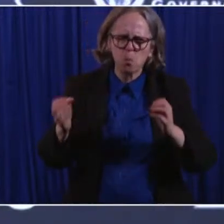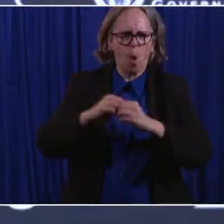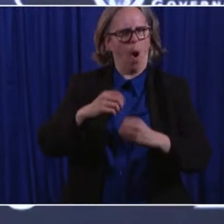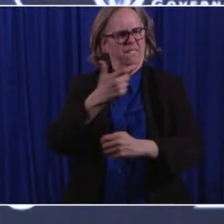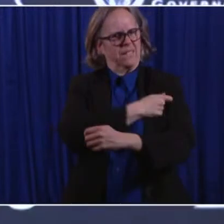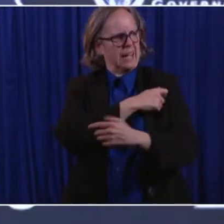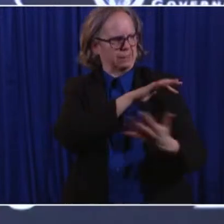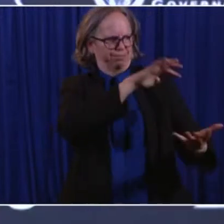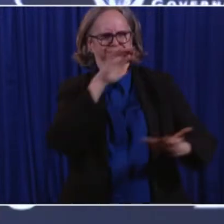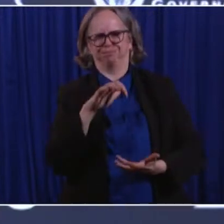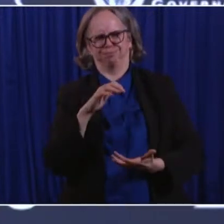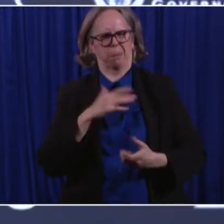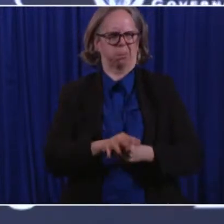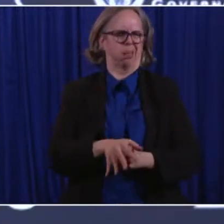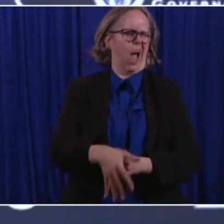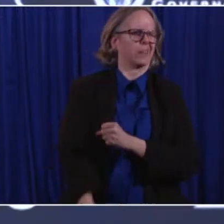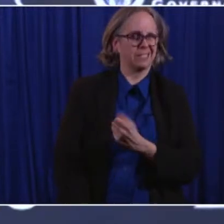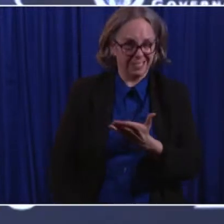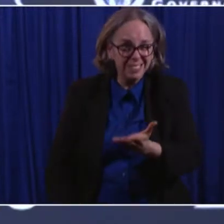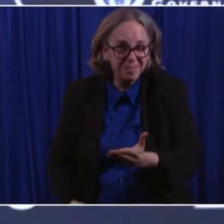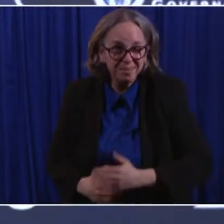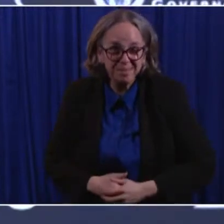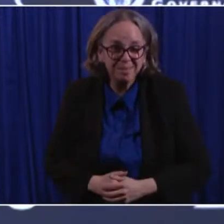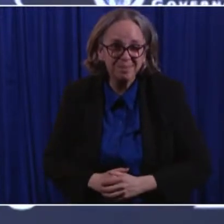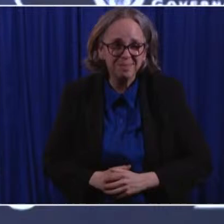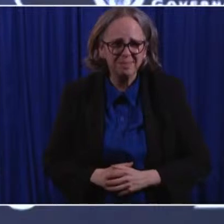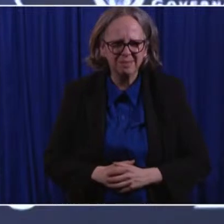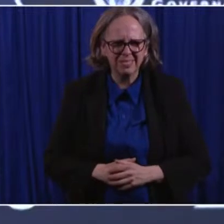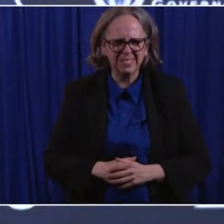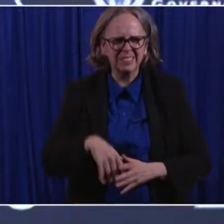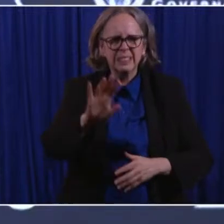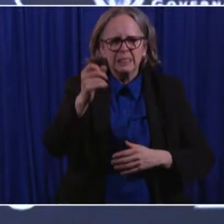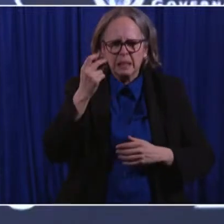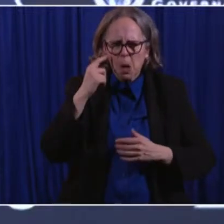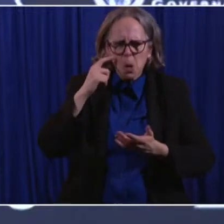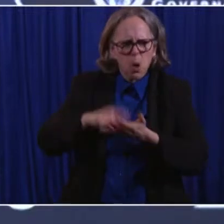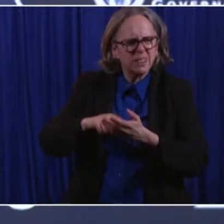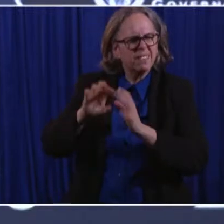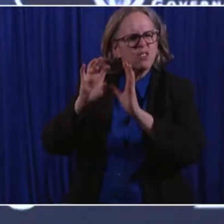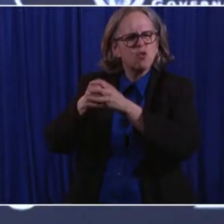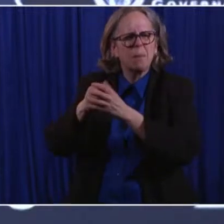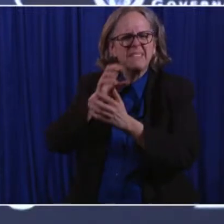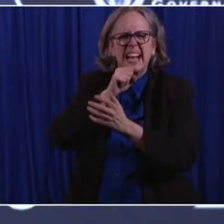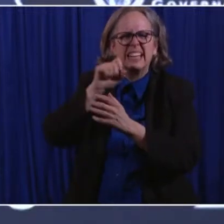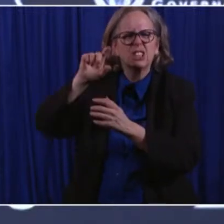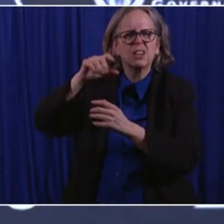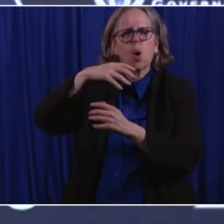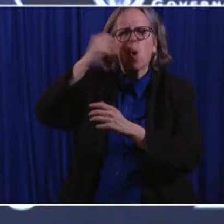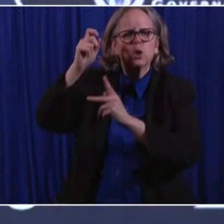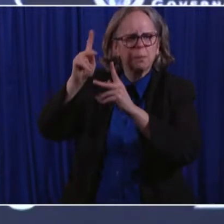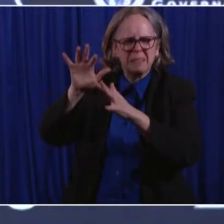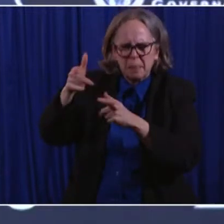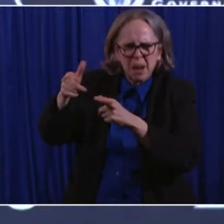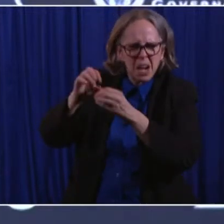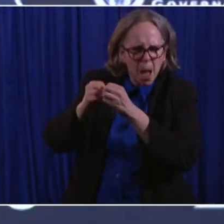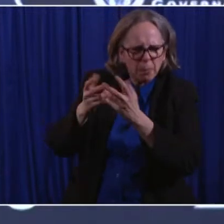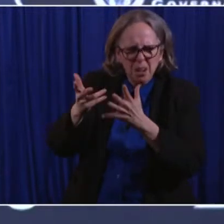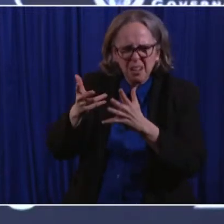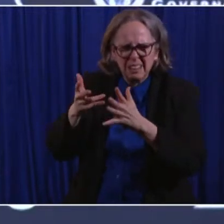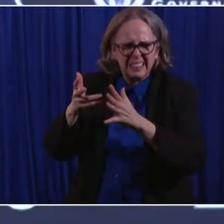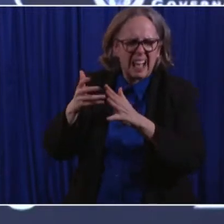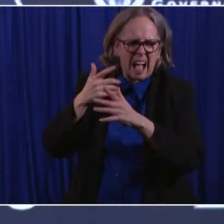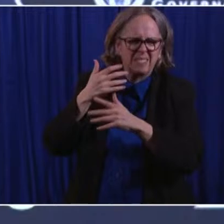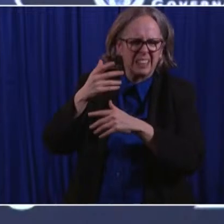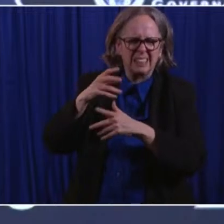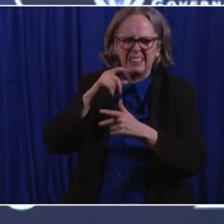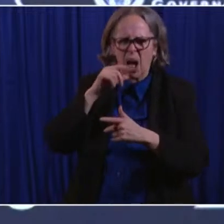see on the older groups, they have not topped out, I hope. But for